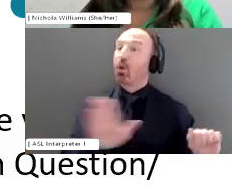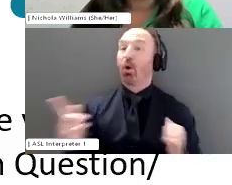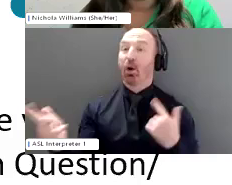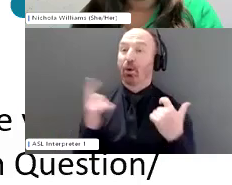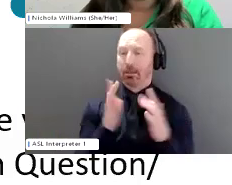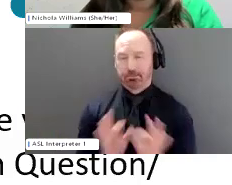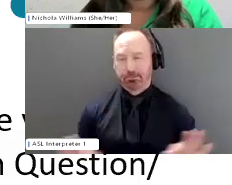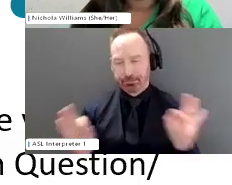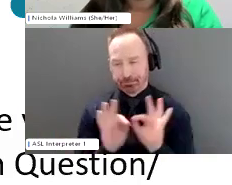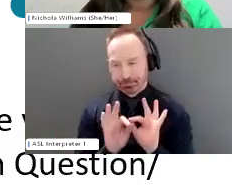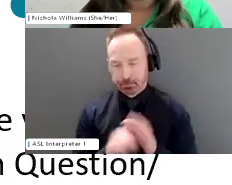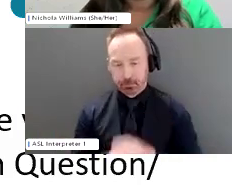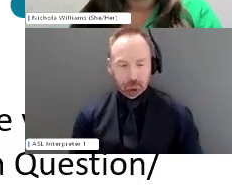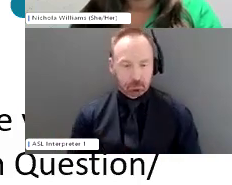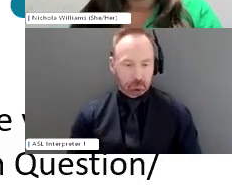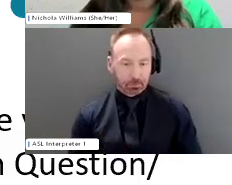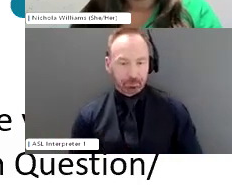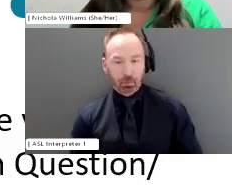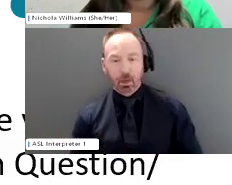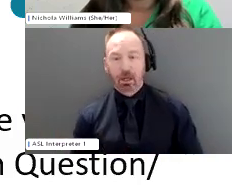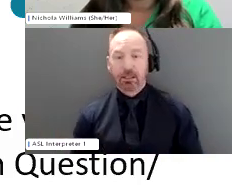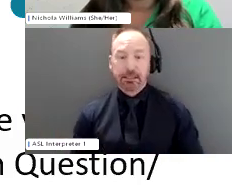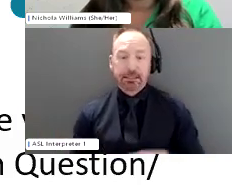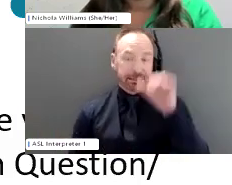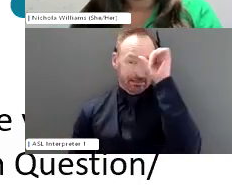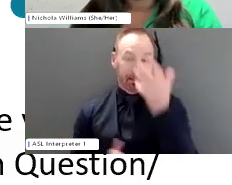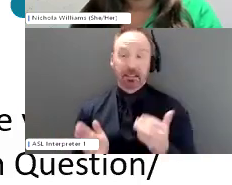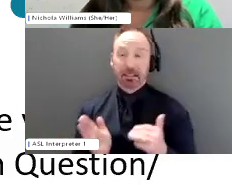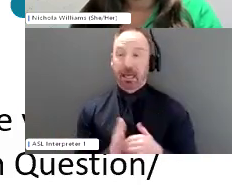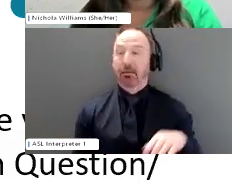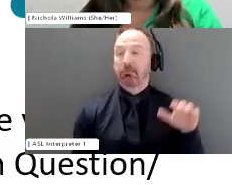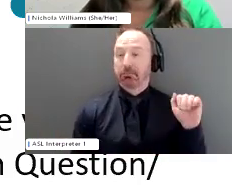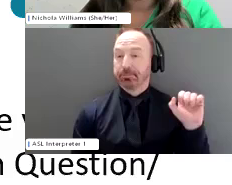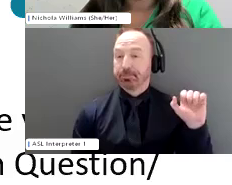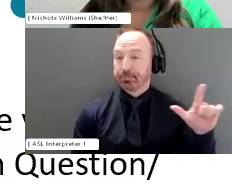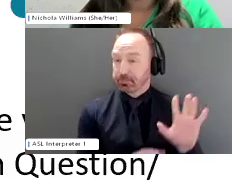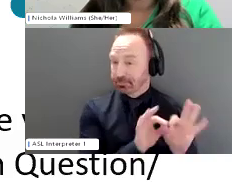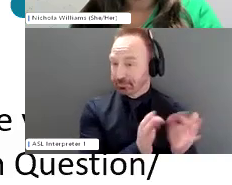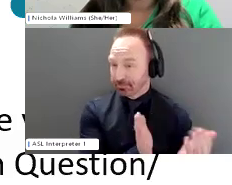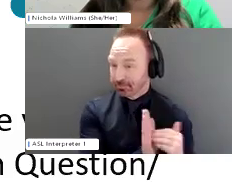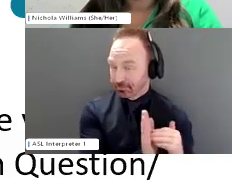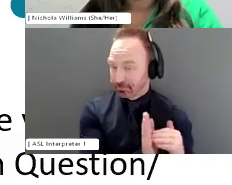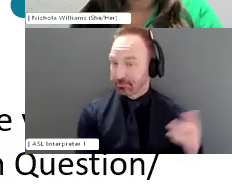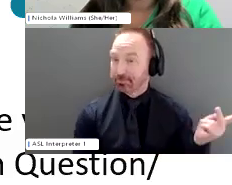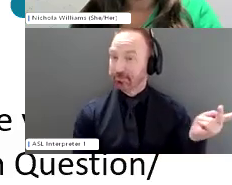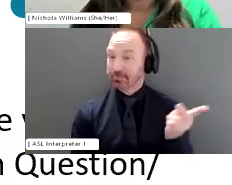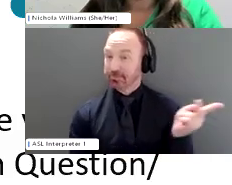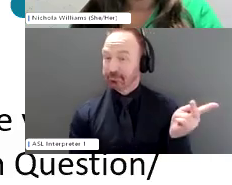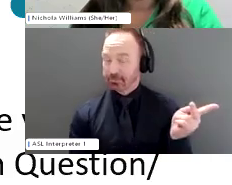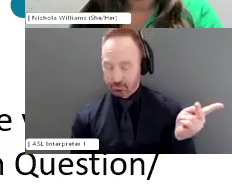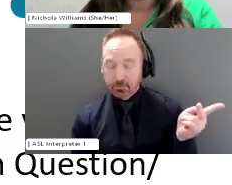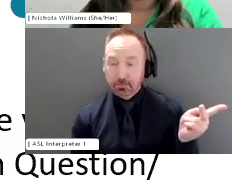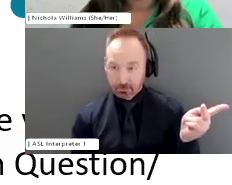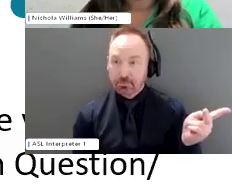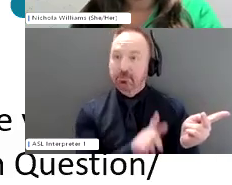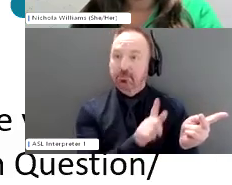other reminder is that we do again have the ASL interpreters with us, so we're privileged to have them for our webinar.